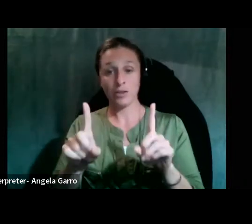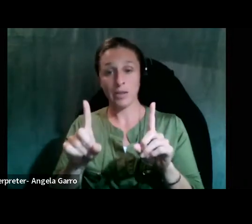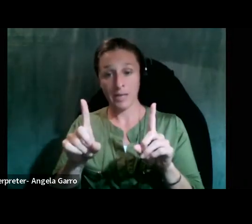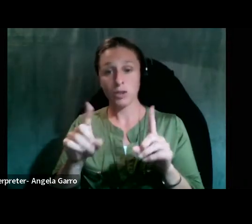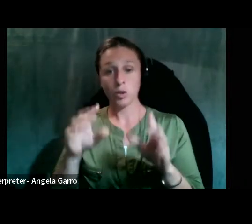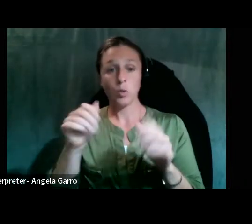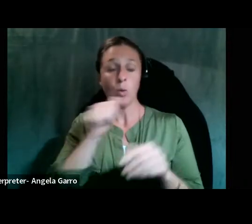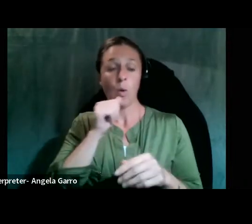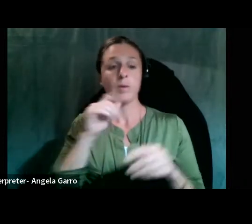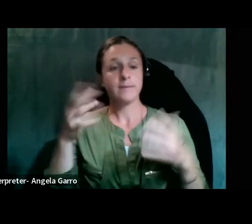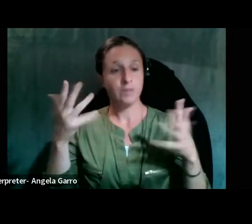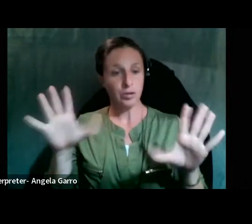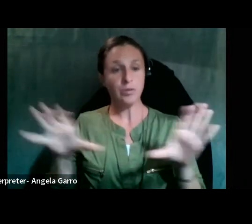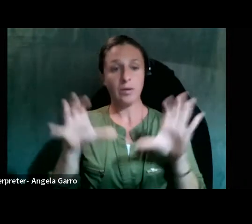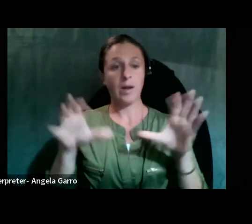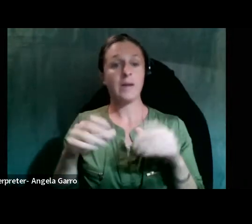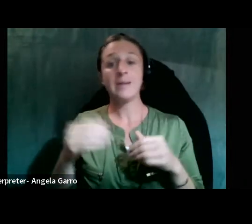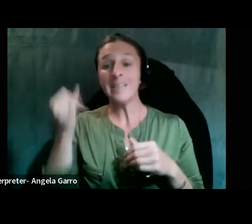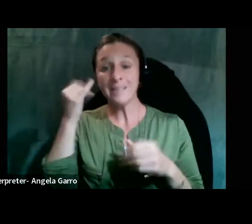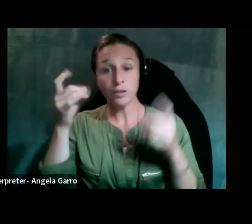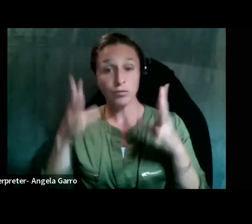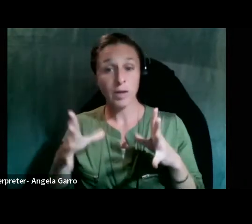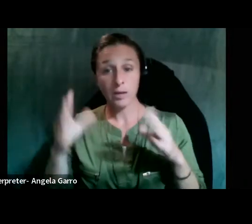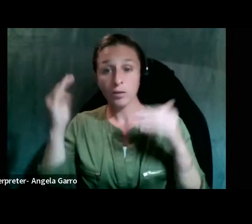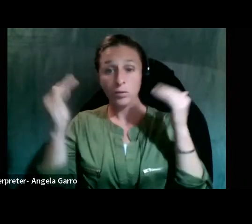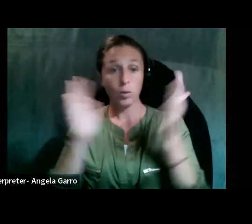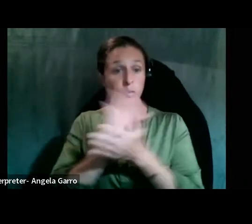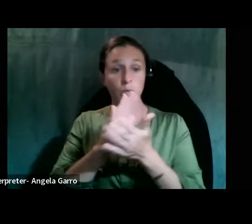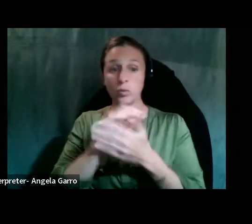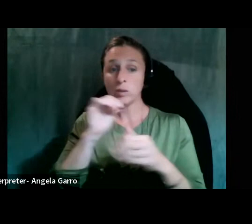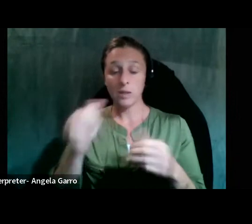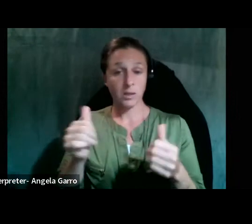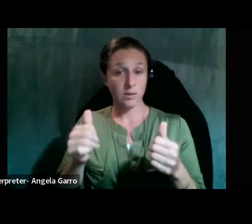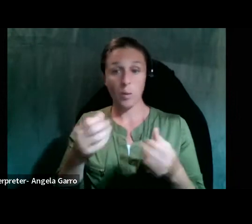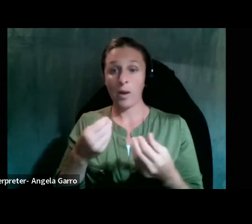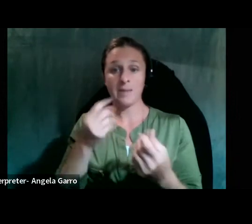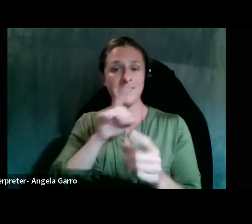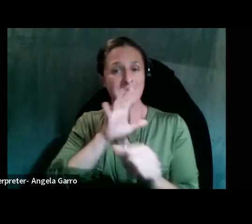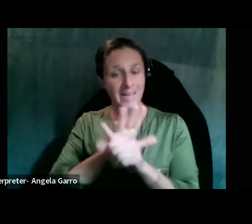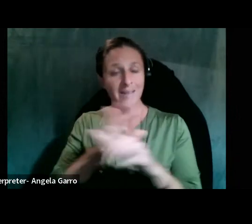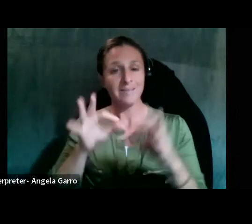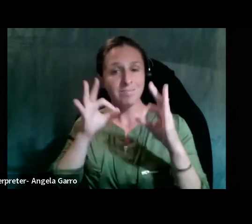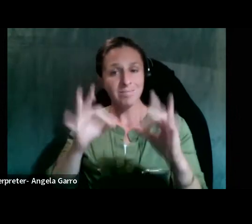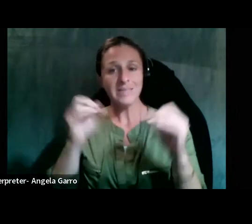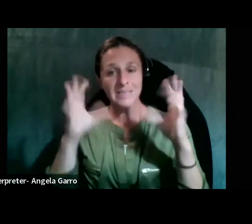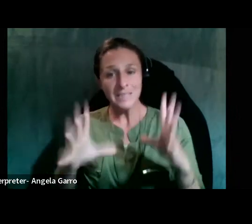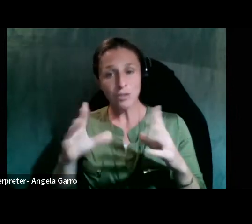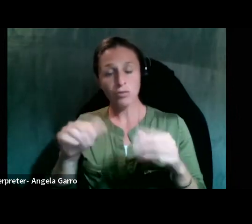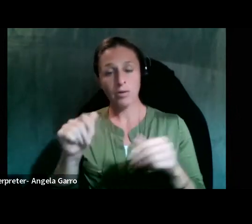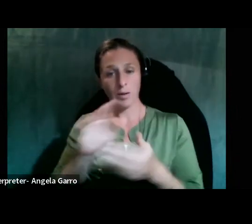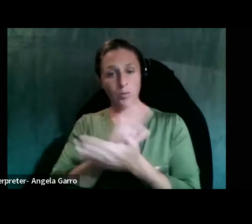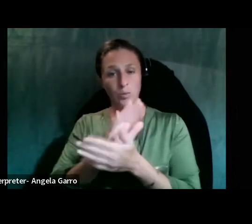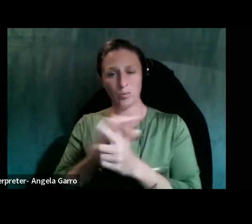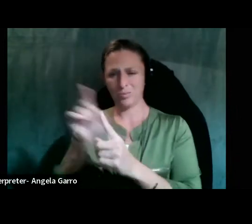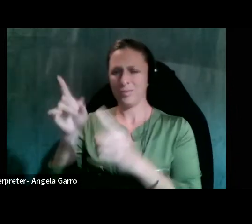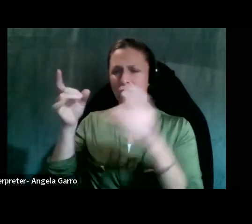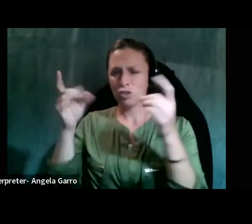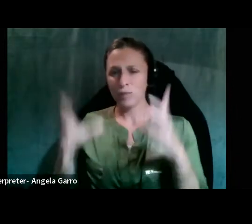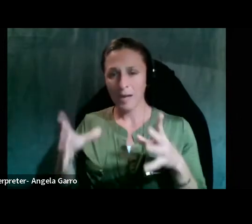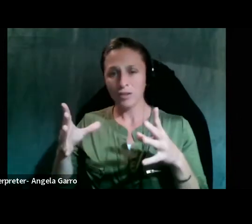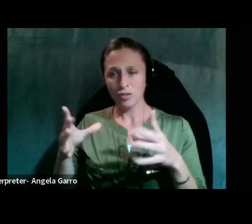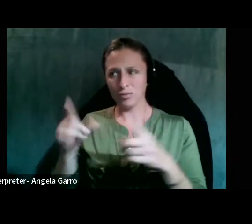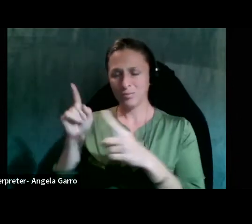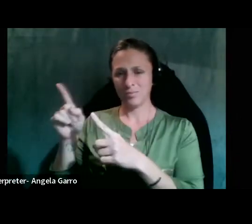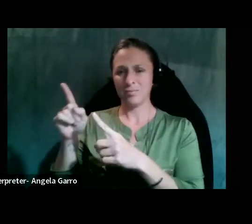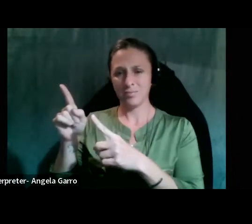the director at the adult school does not want a dedicated, excellent teacher at her school, it's as much about the director and very little about the